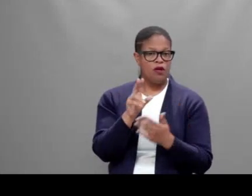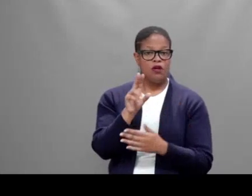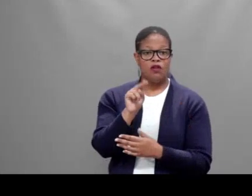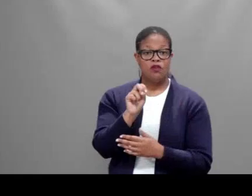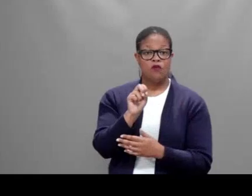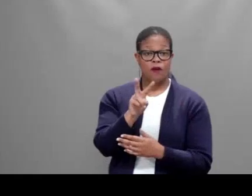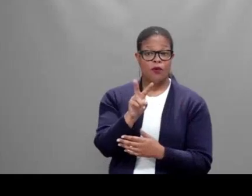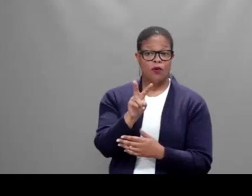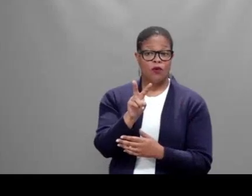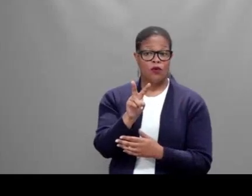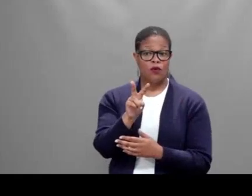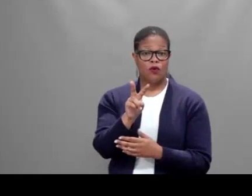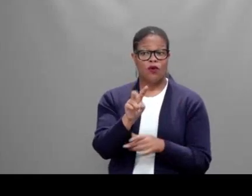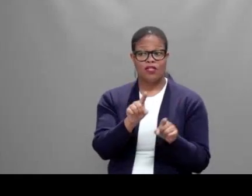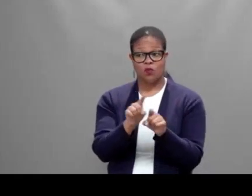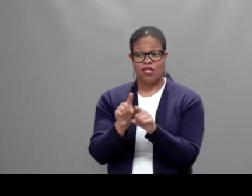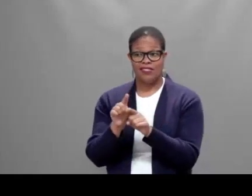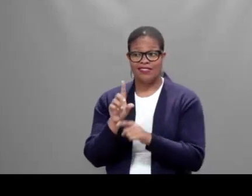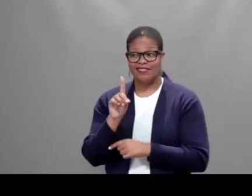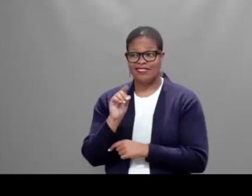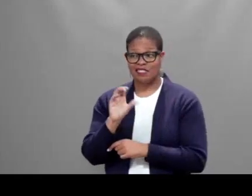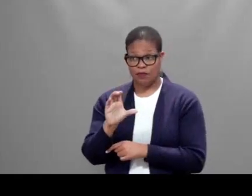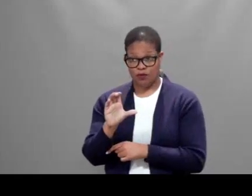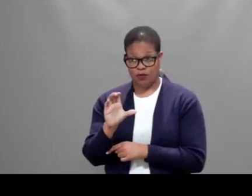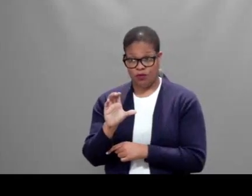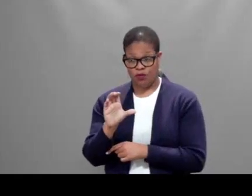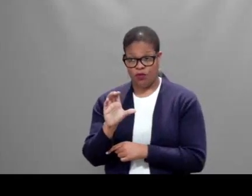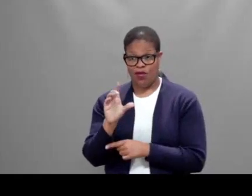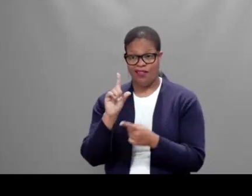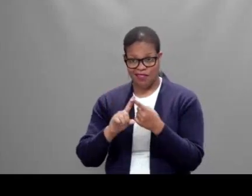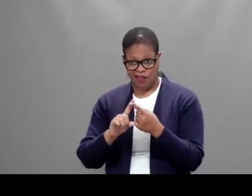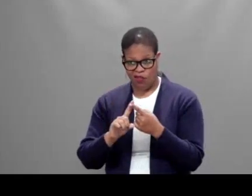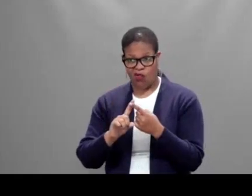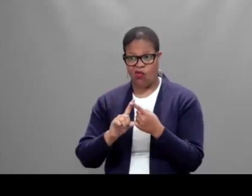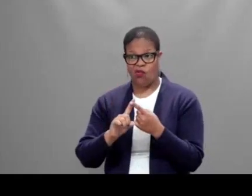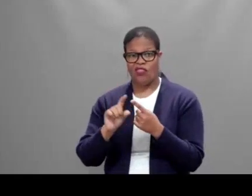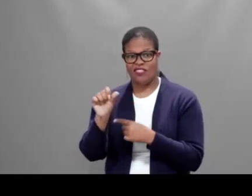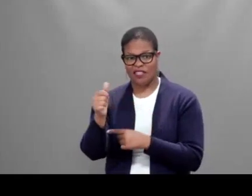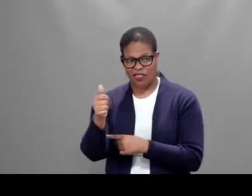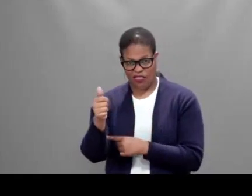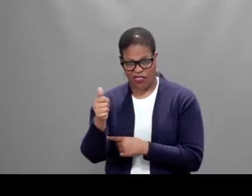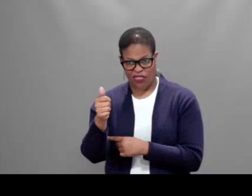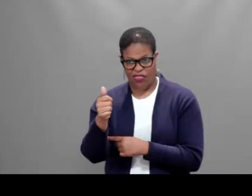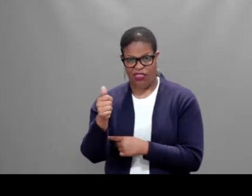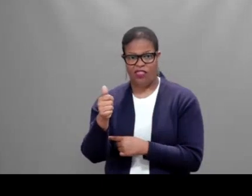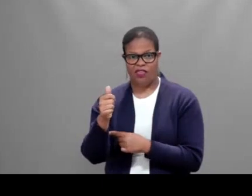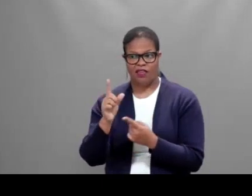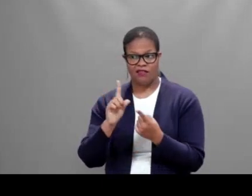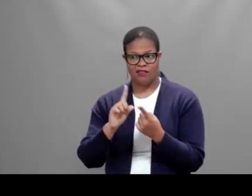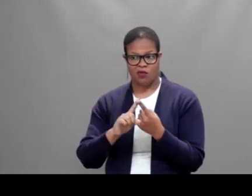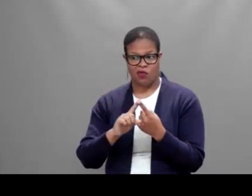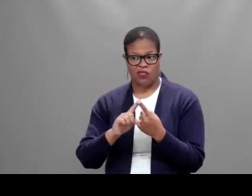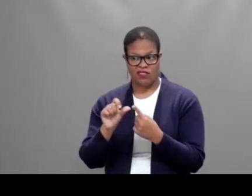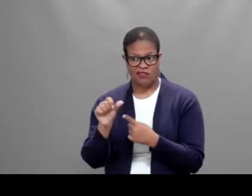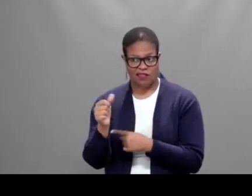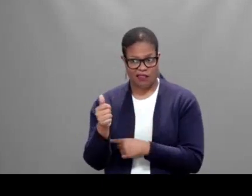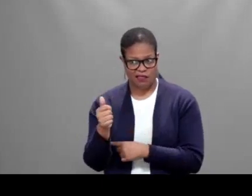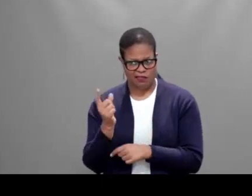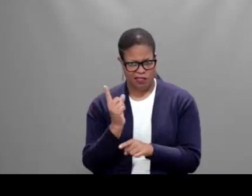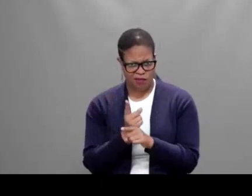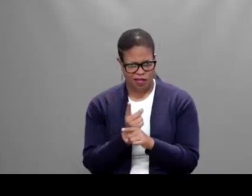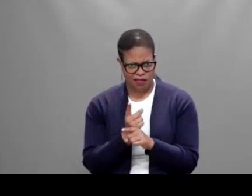November dates as well as the December dates up until the 10th and through the 10th. Is that